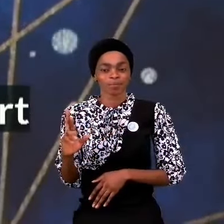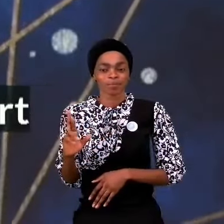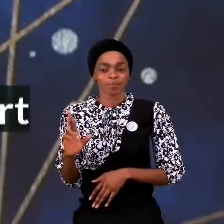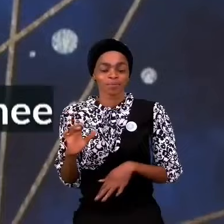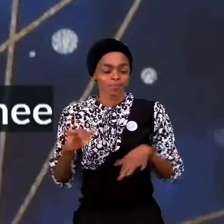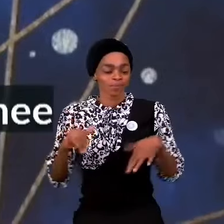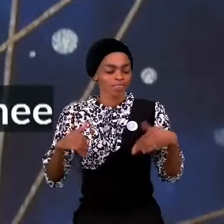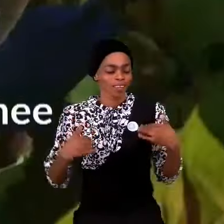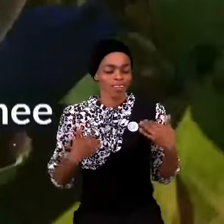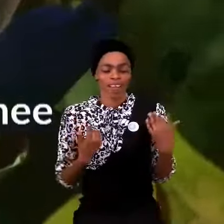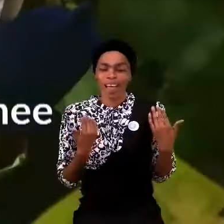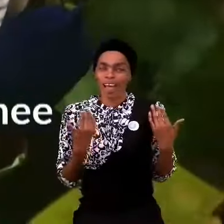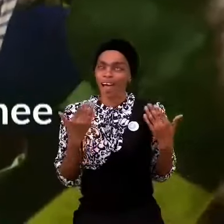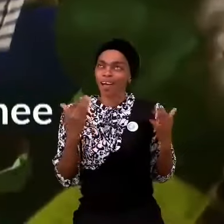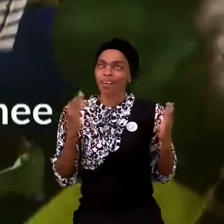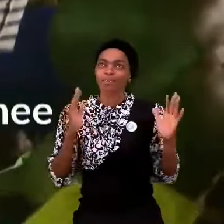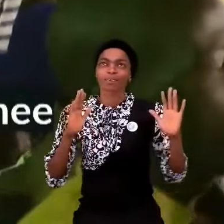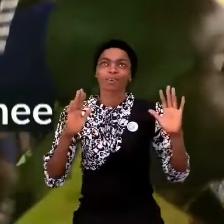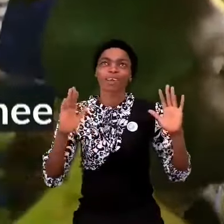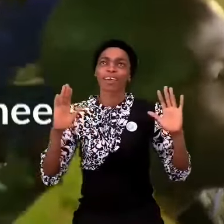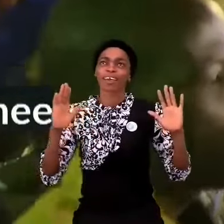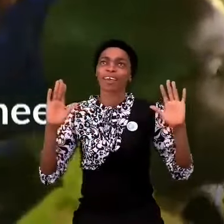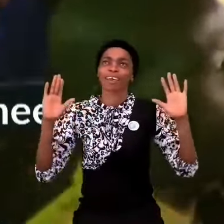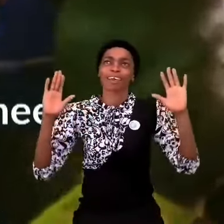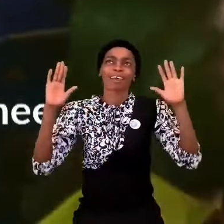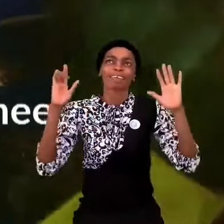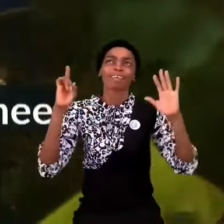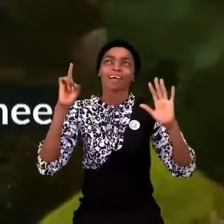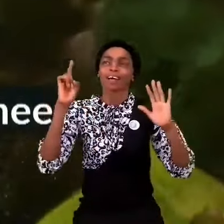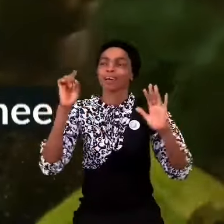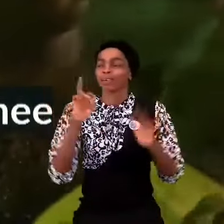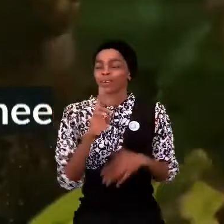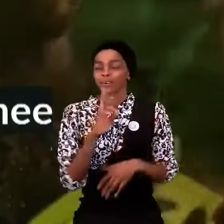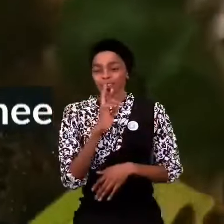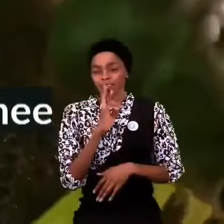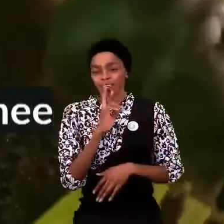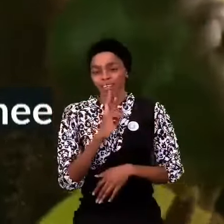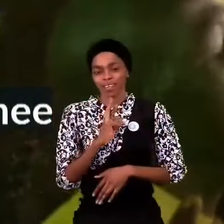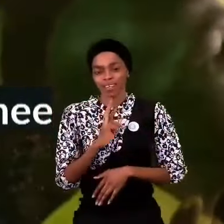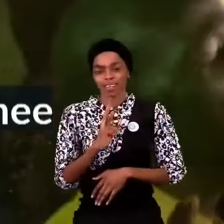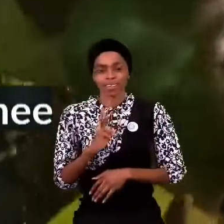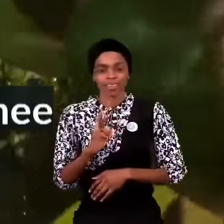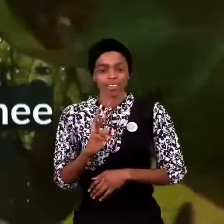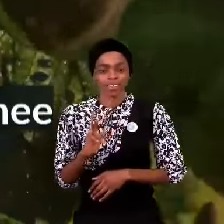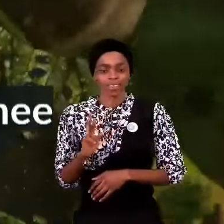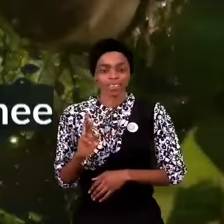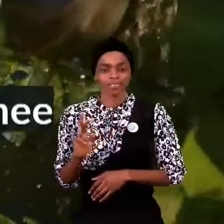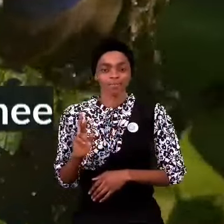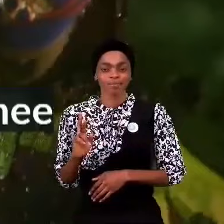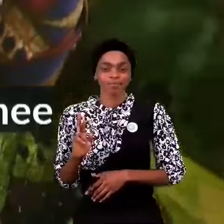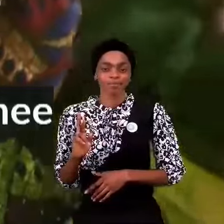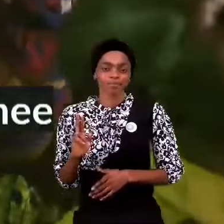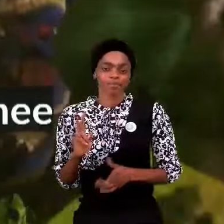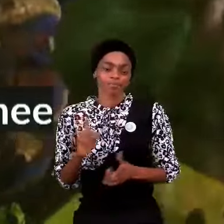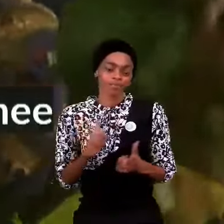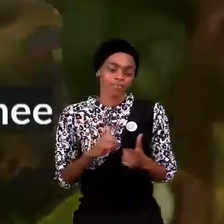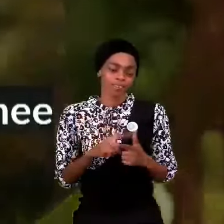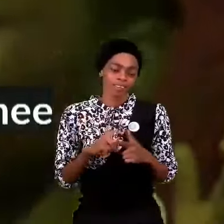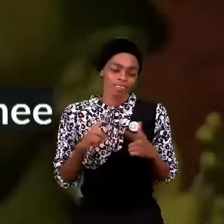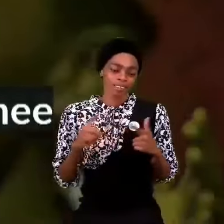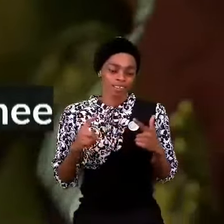art! Amen. Then sings my soul,